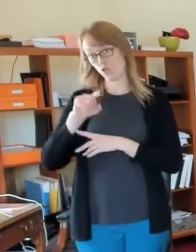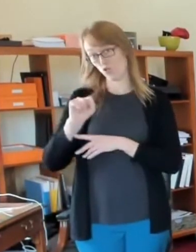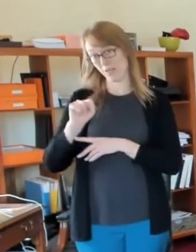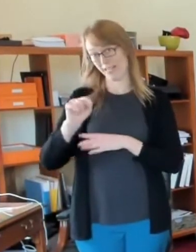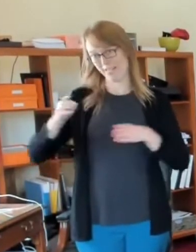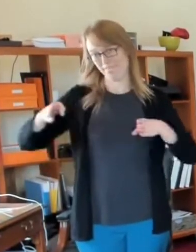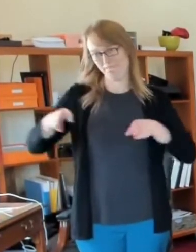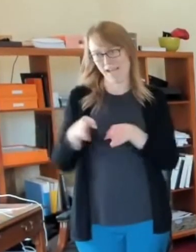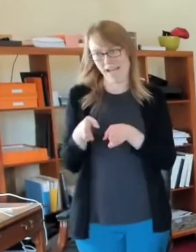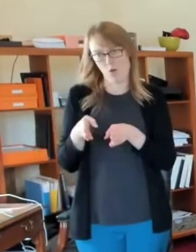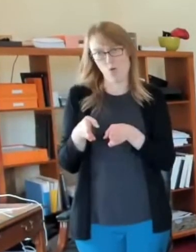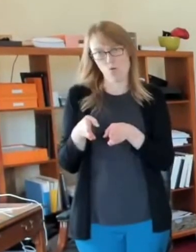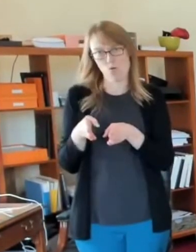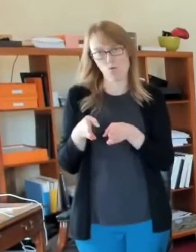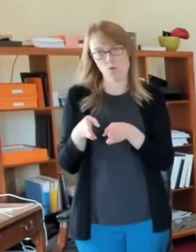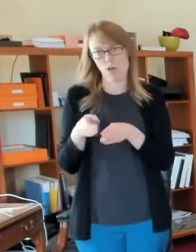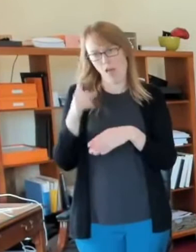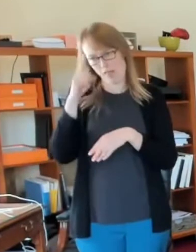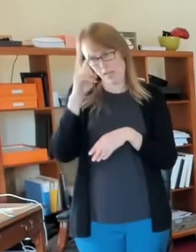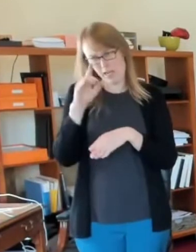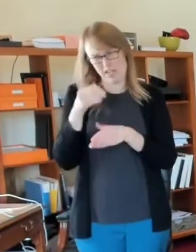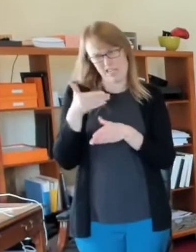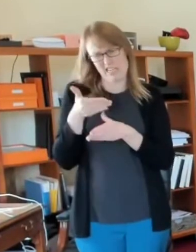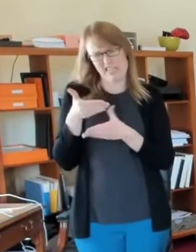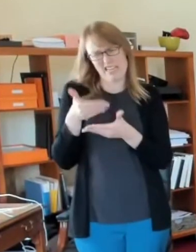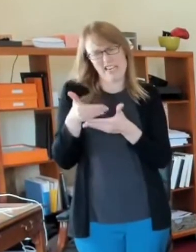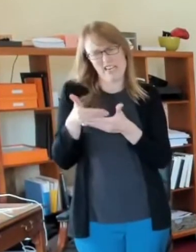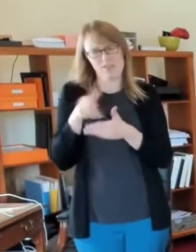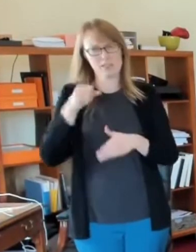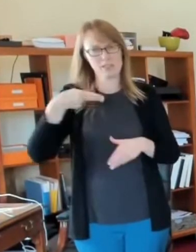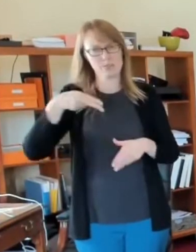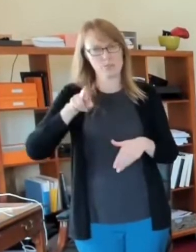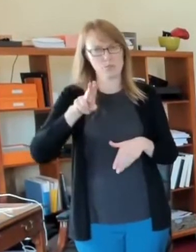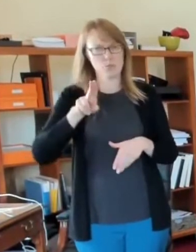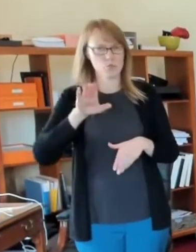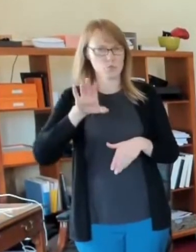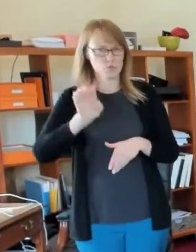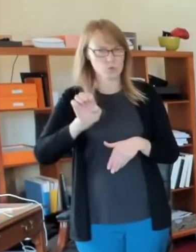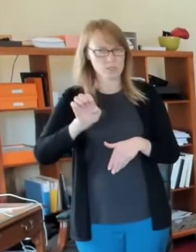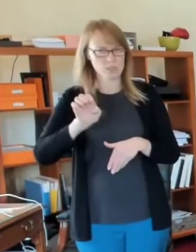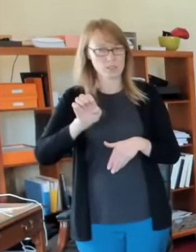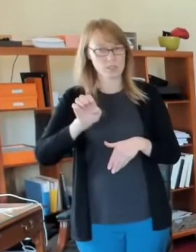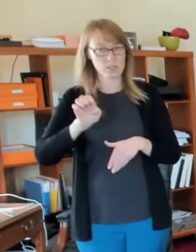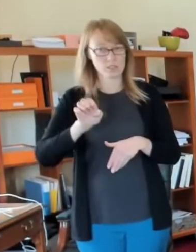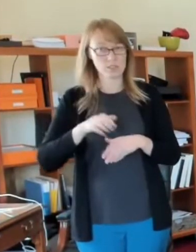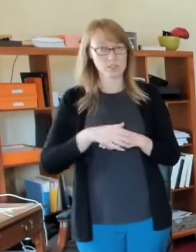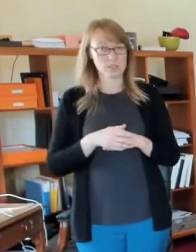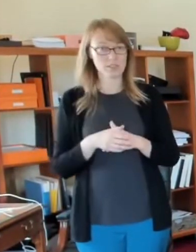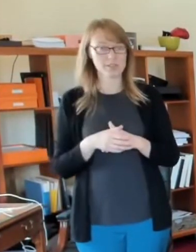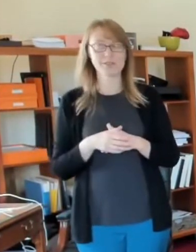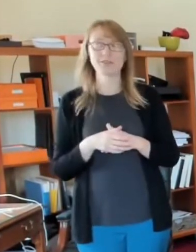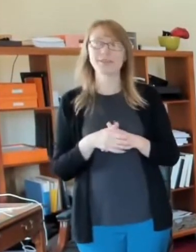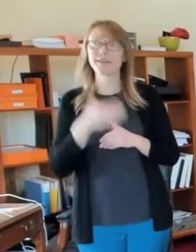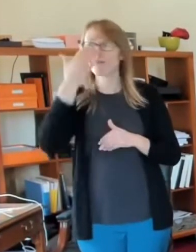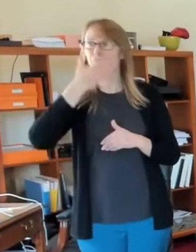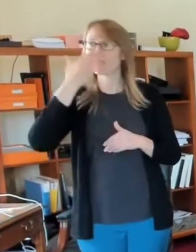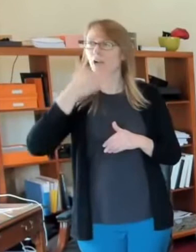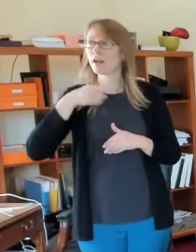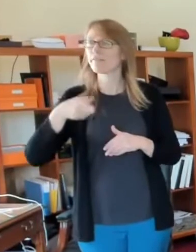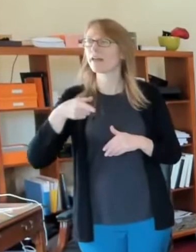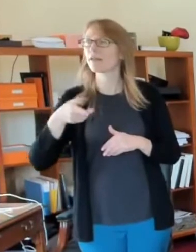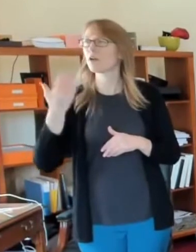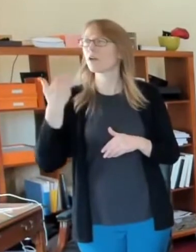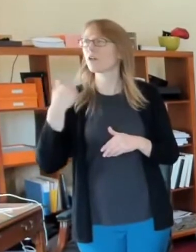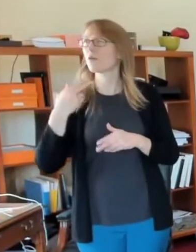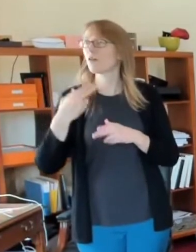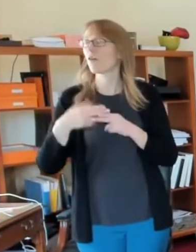at about Spruce there in front of the, I call it the Pet Building. It used to